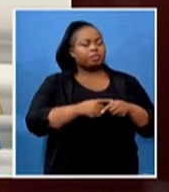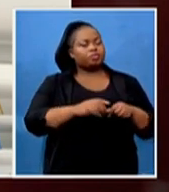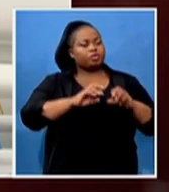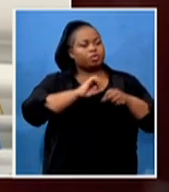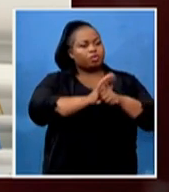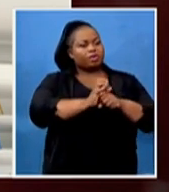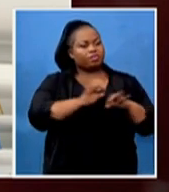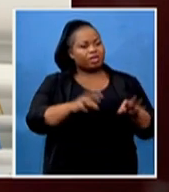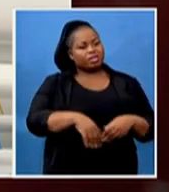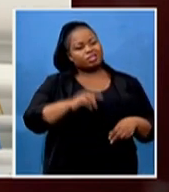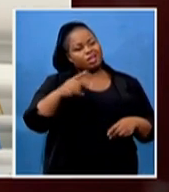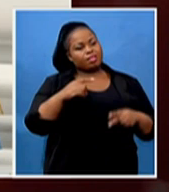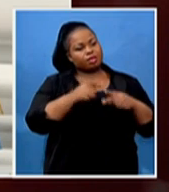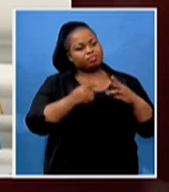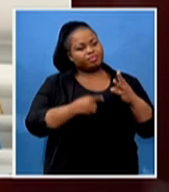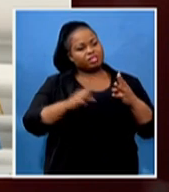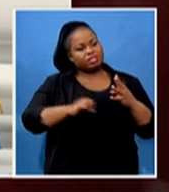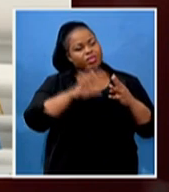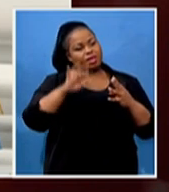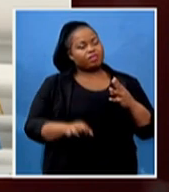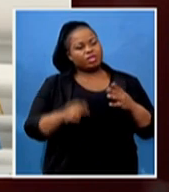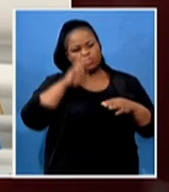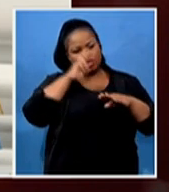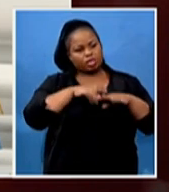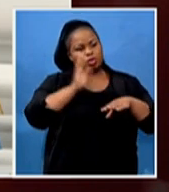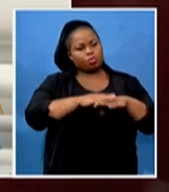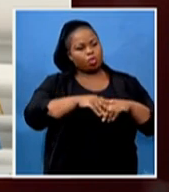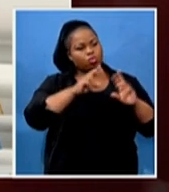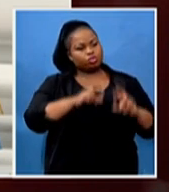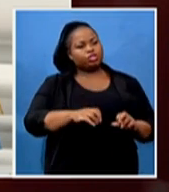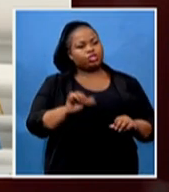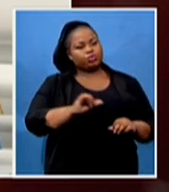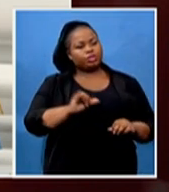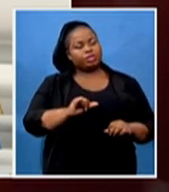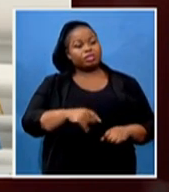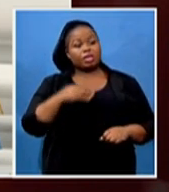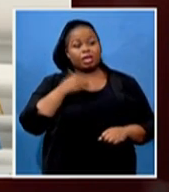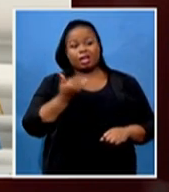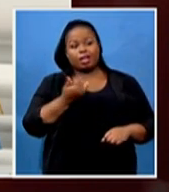society are in need of the kind of research Wits is busy with, kind of impactful research?